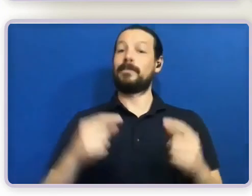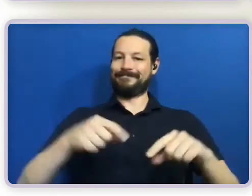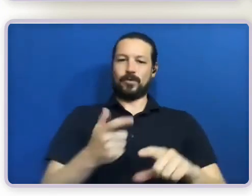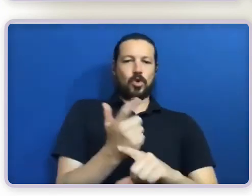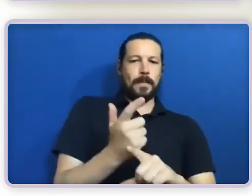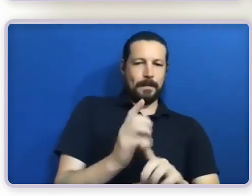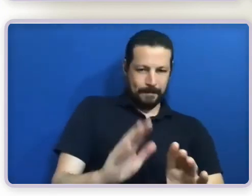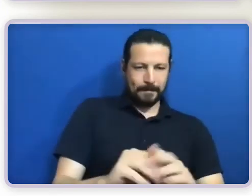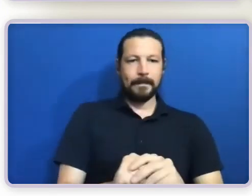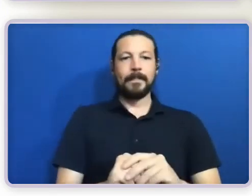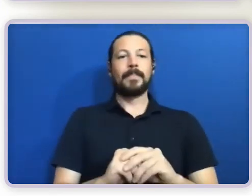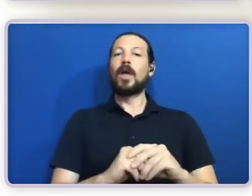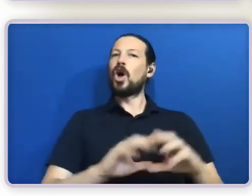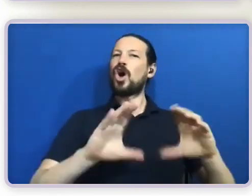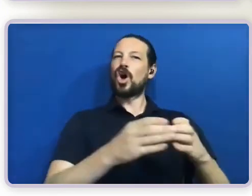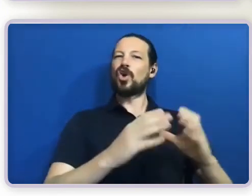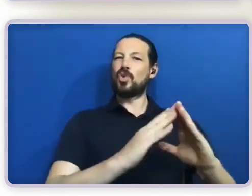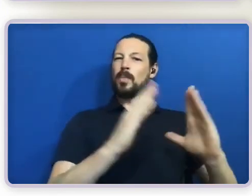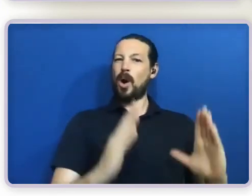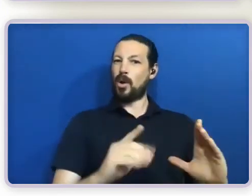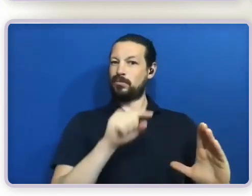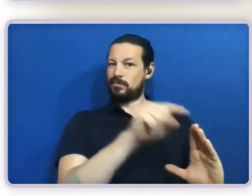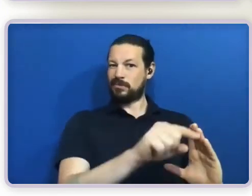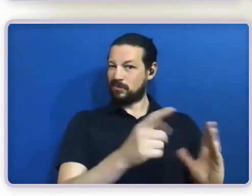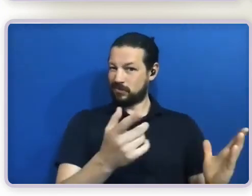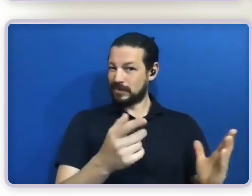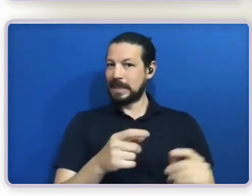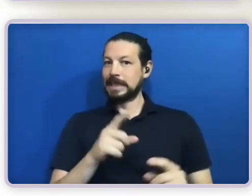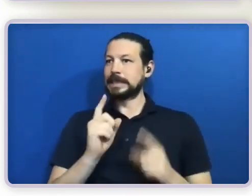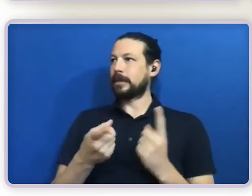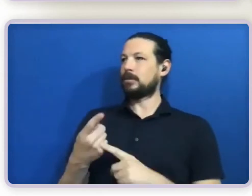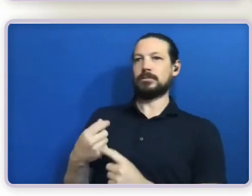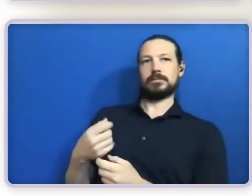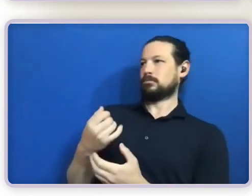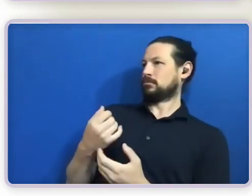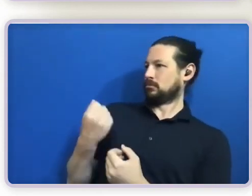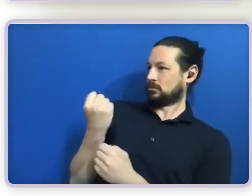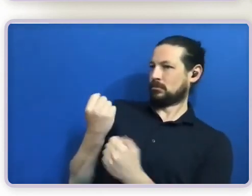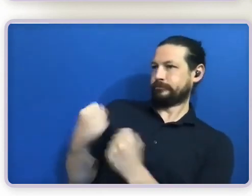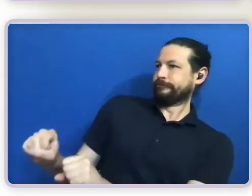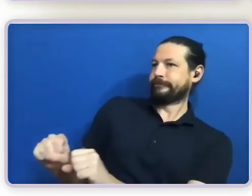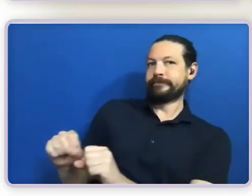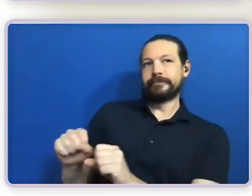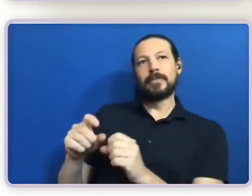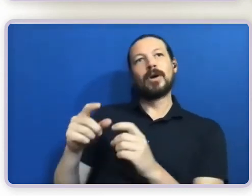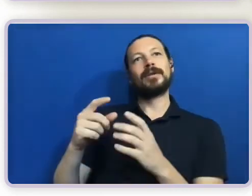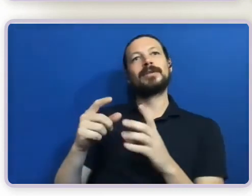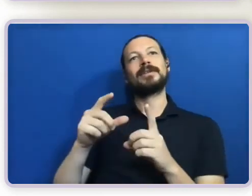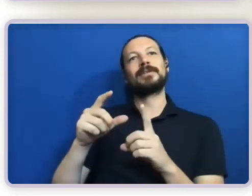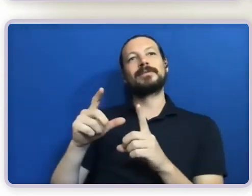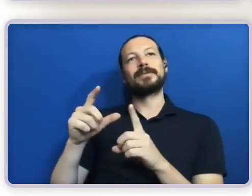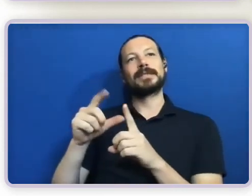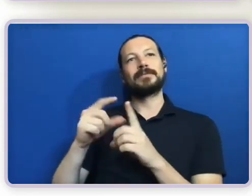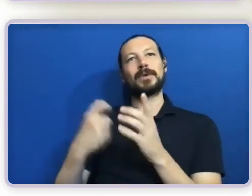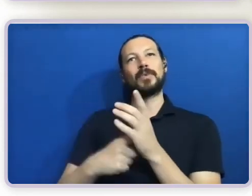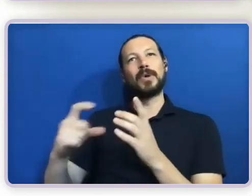found group homes are not the most welcoming of Royal Commission advocate support. Well, there's the answer to that question.